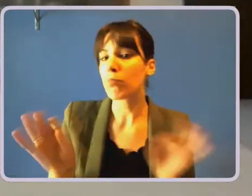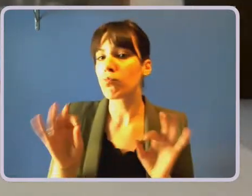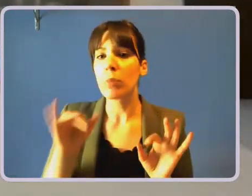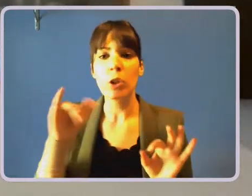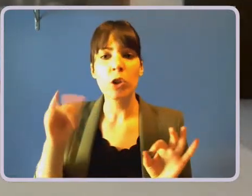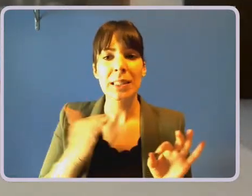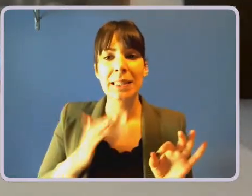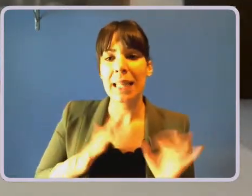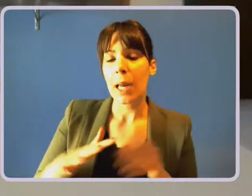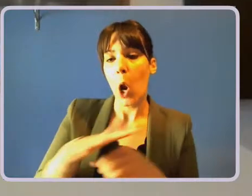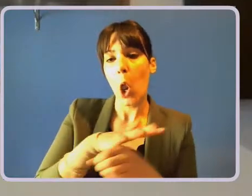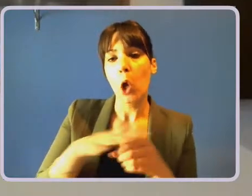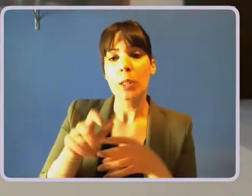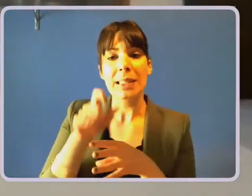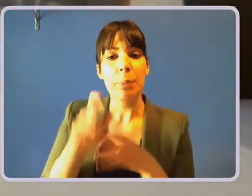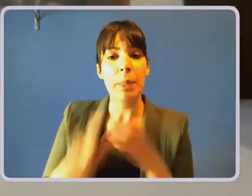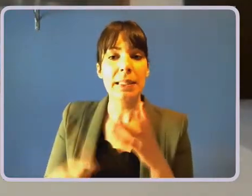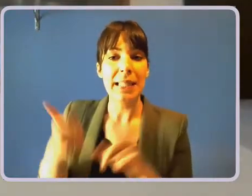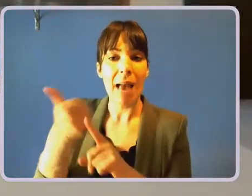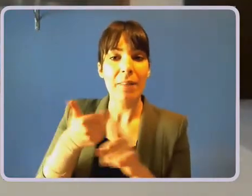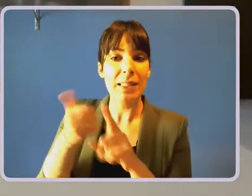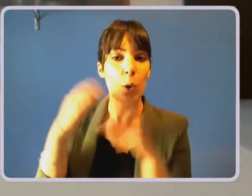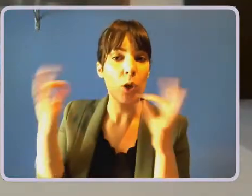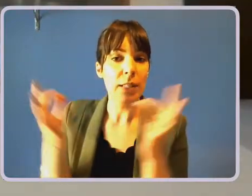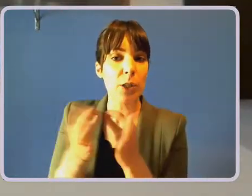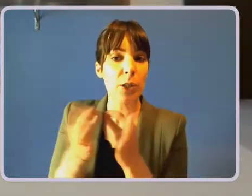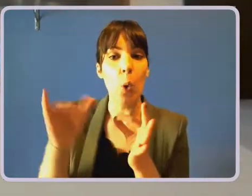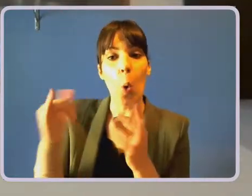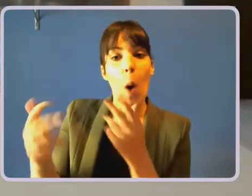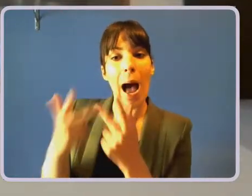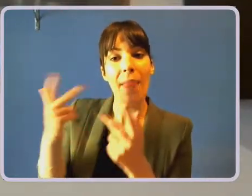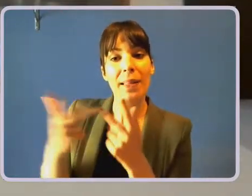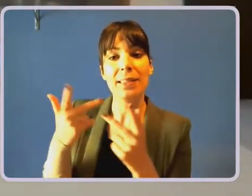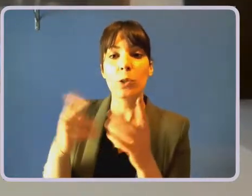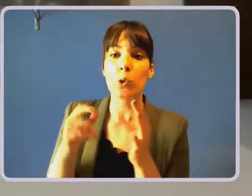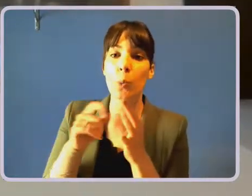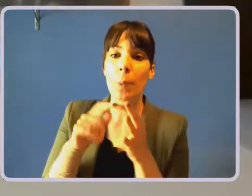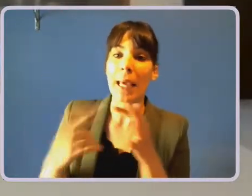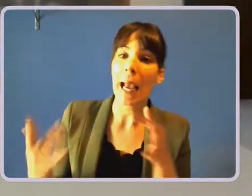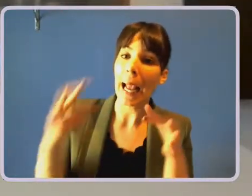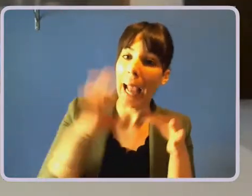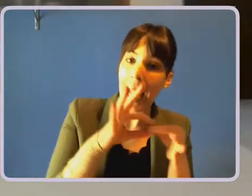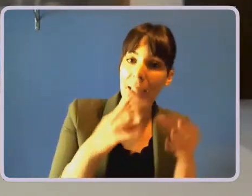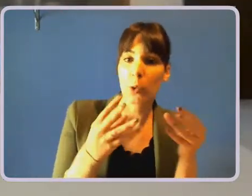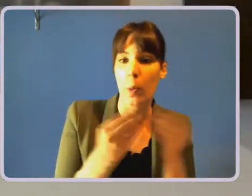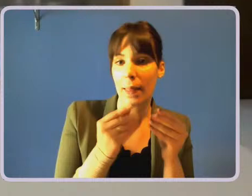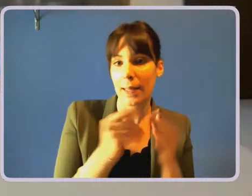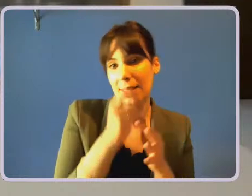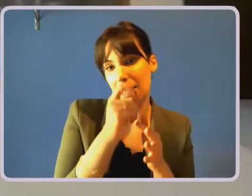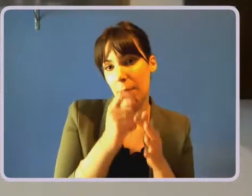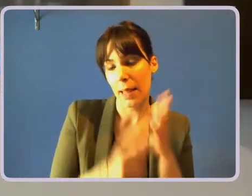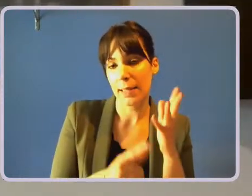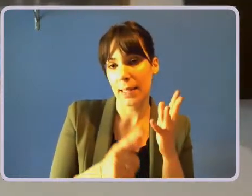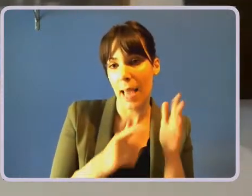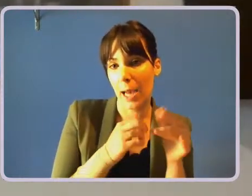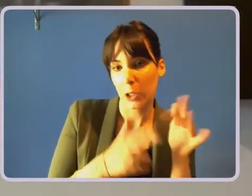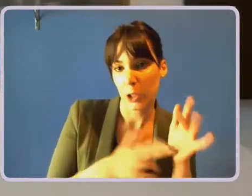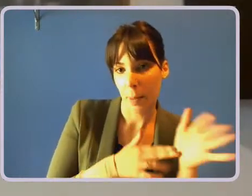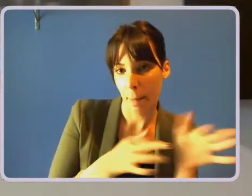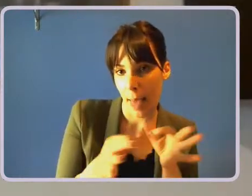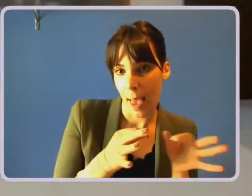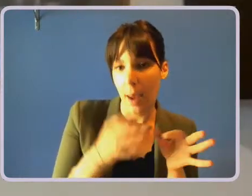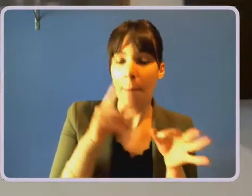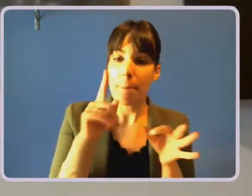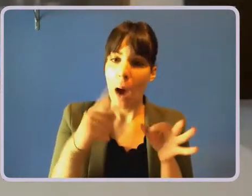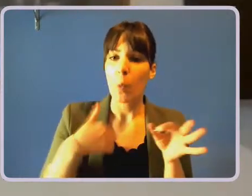advocacy organisation engaged in the disability action plan, but importantly being peer-led, so having people with disability as part